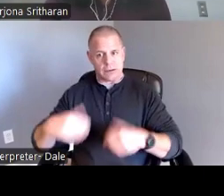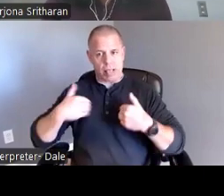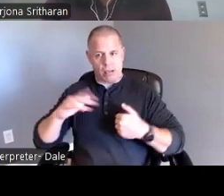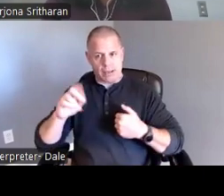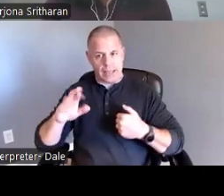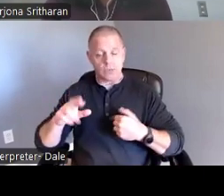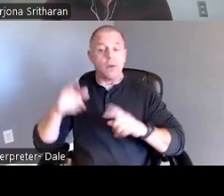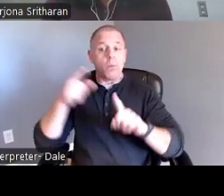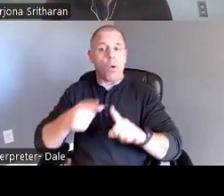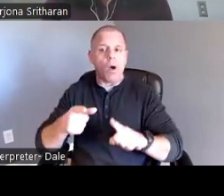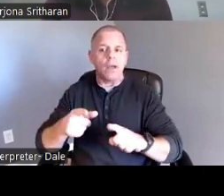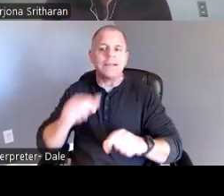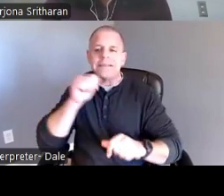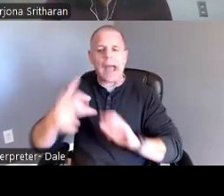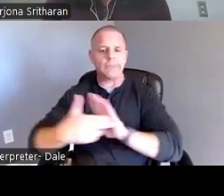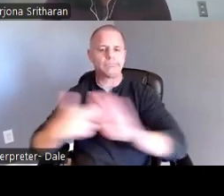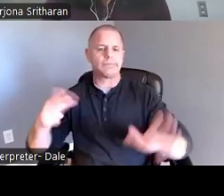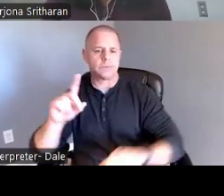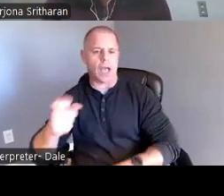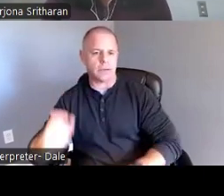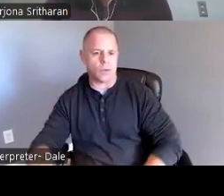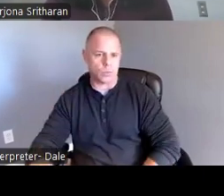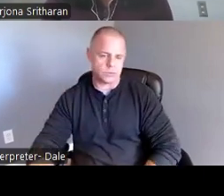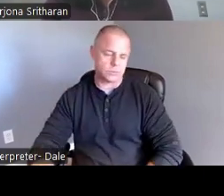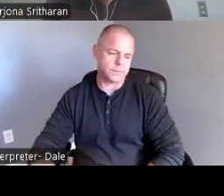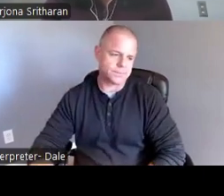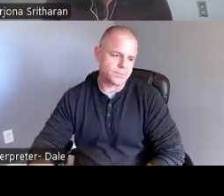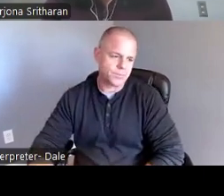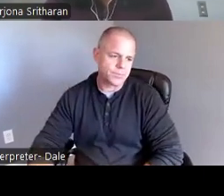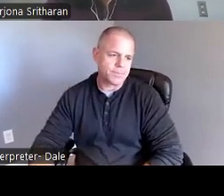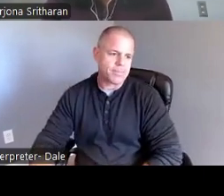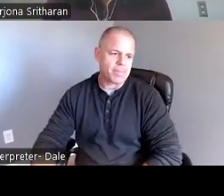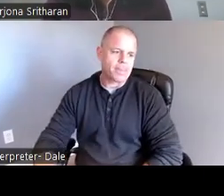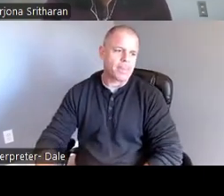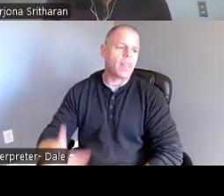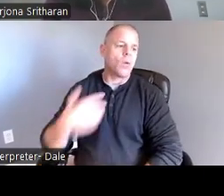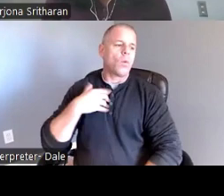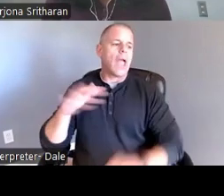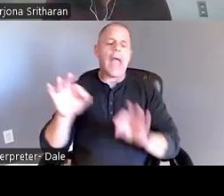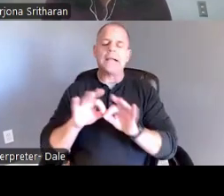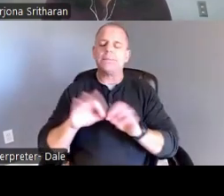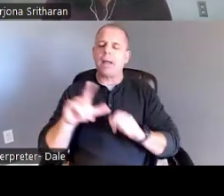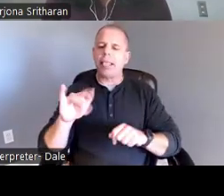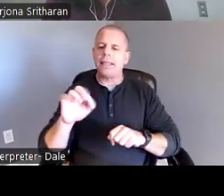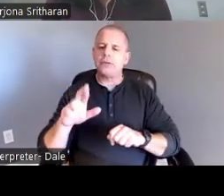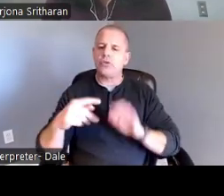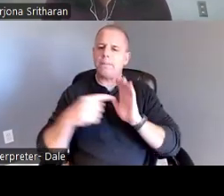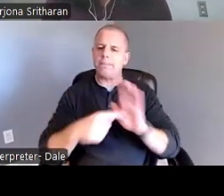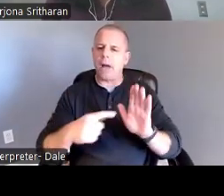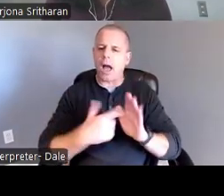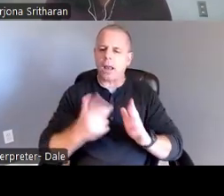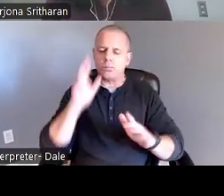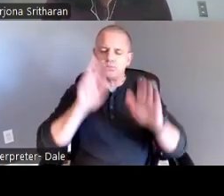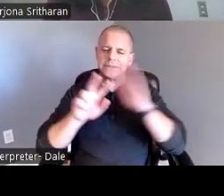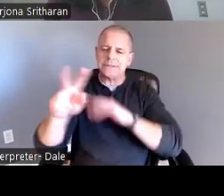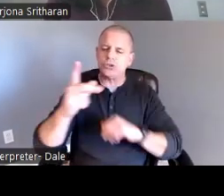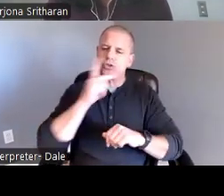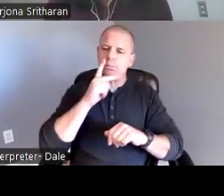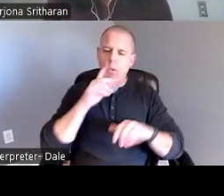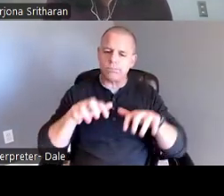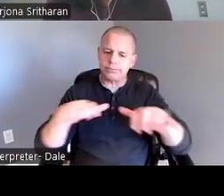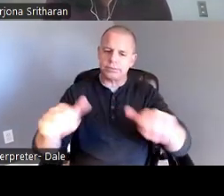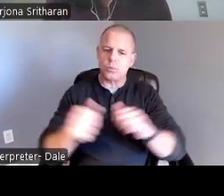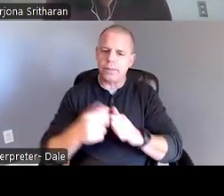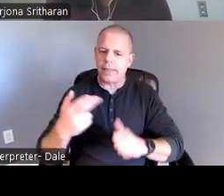captured. And then we estimated a linear model predicting smoking prevalence with the HOLC grades, and